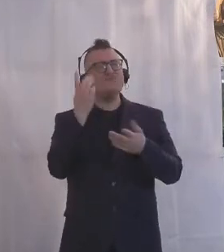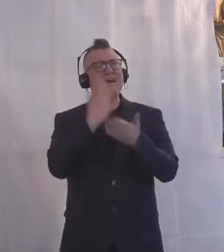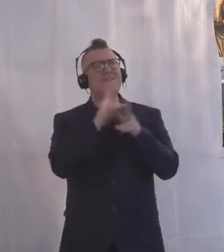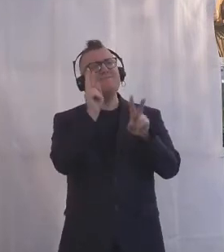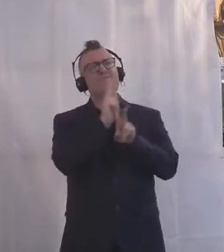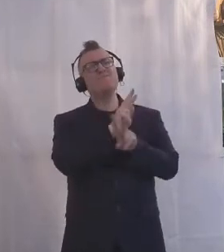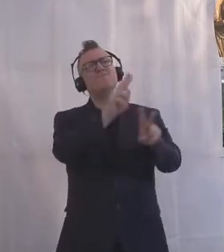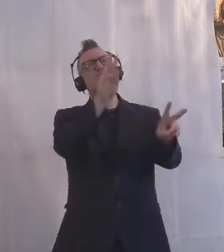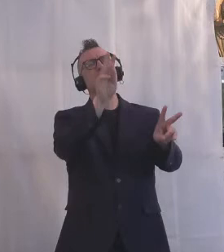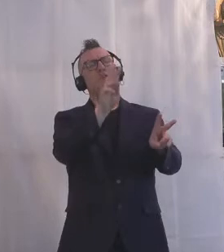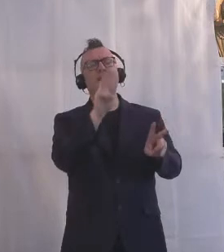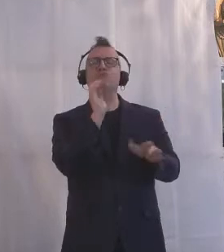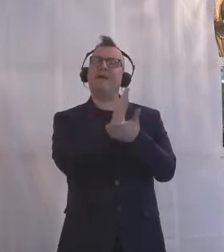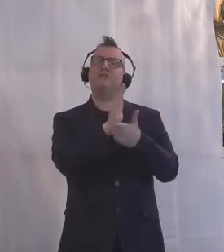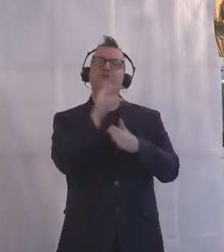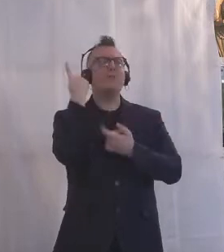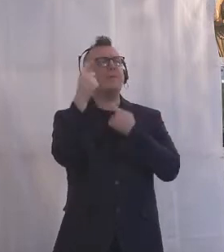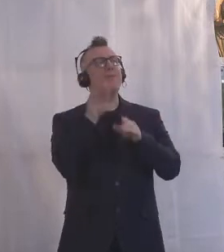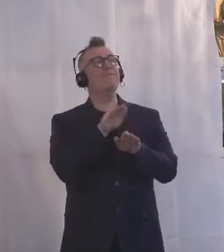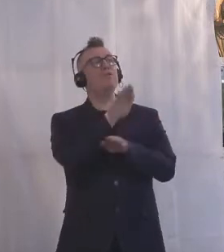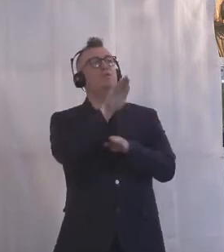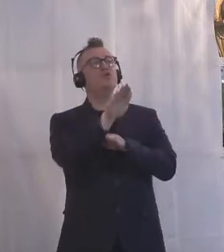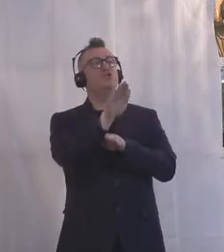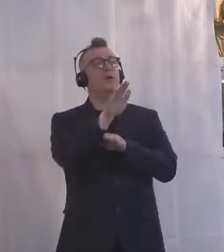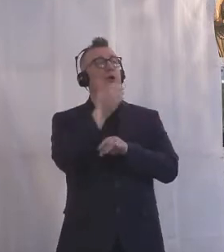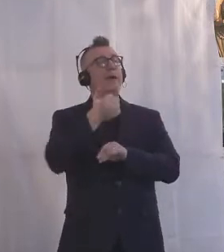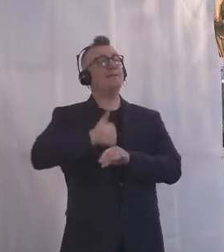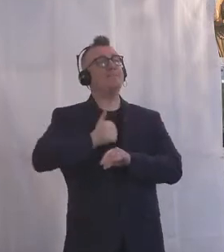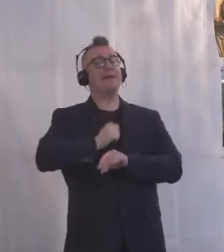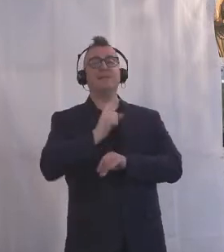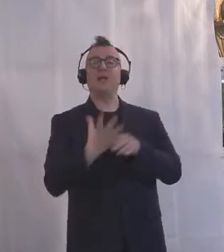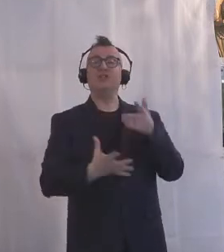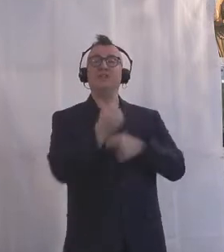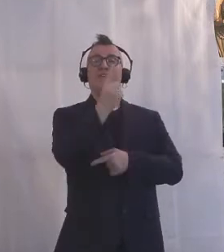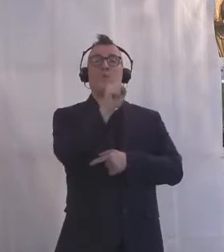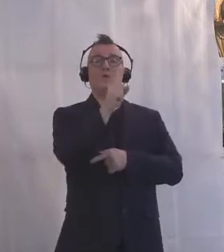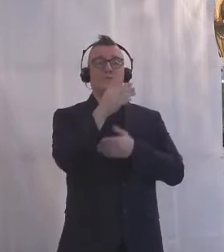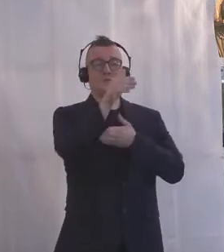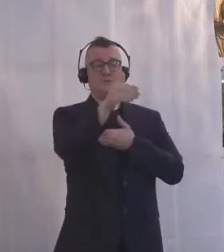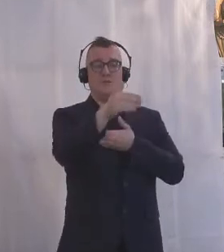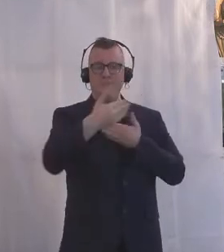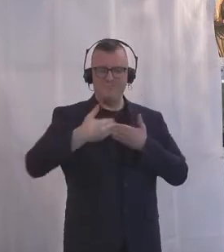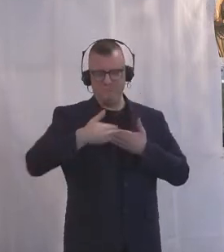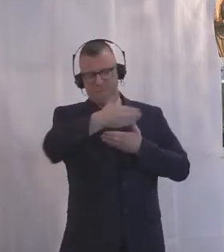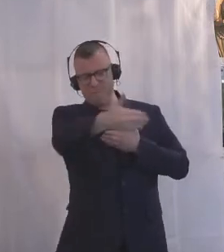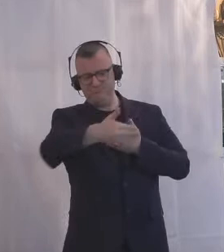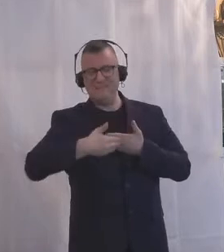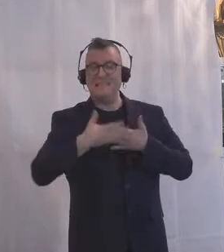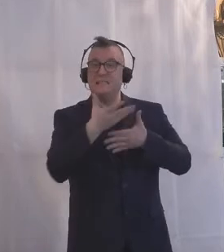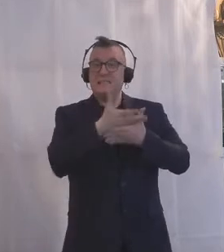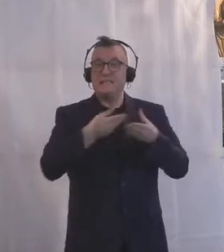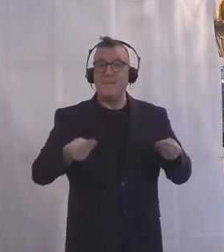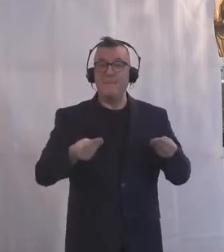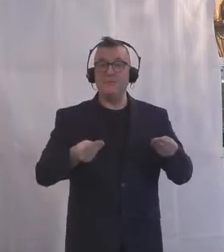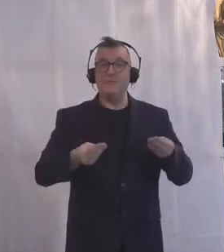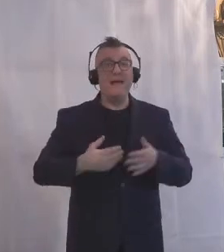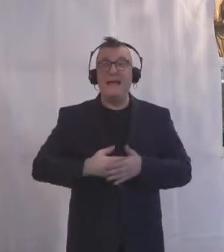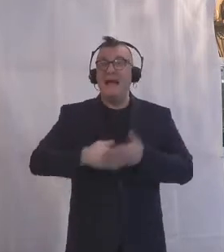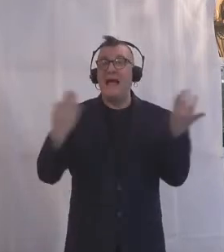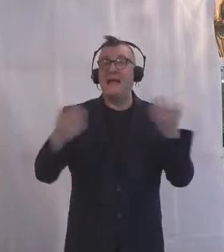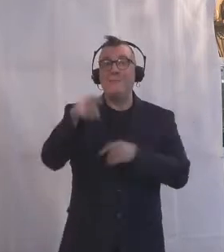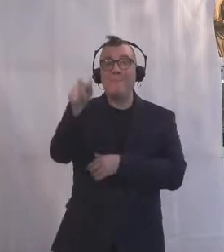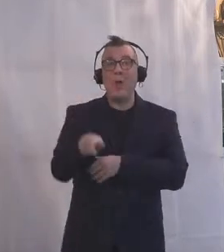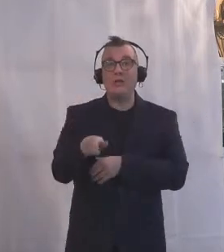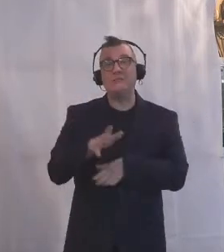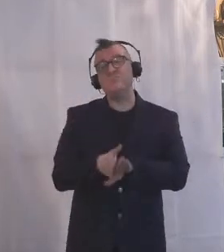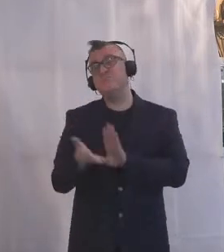see how the future should be or could be, and then there's this big gap, and it's like, And everybody can stand in the pub on a Friday night and come